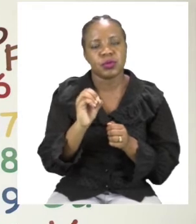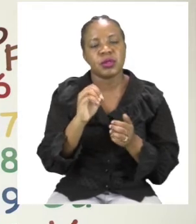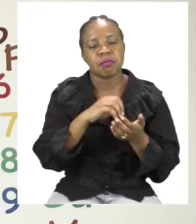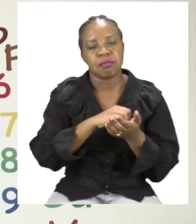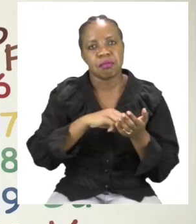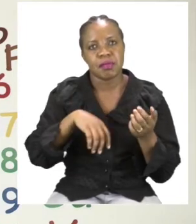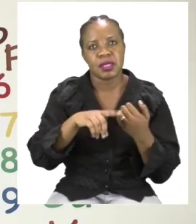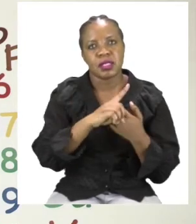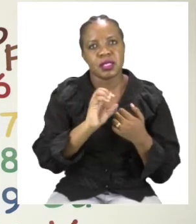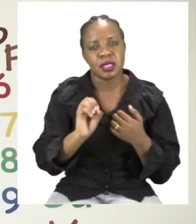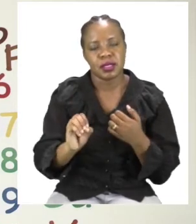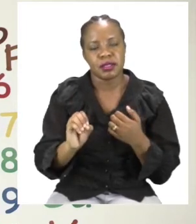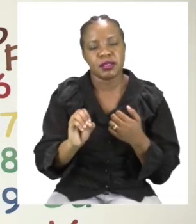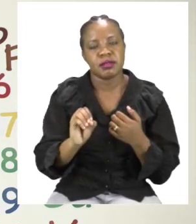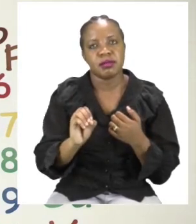190.